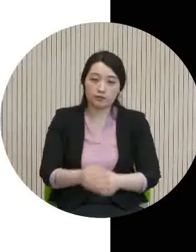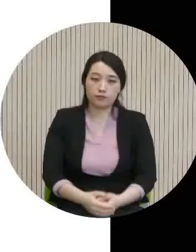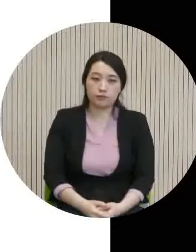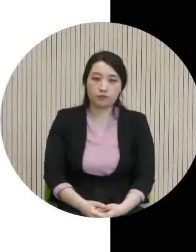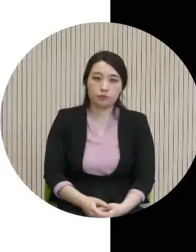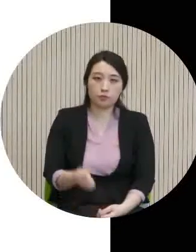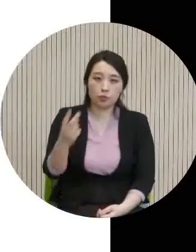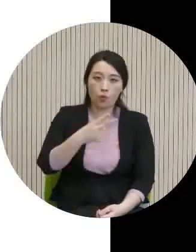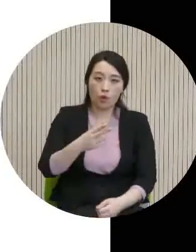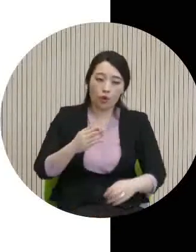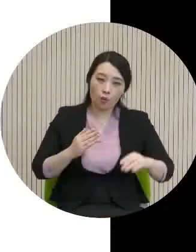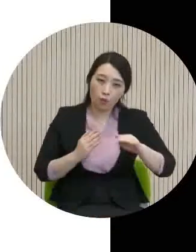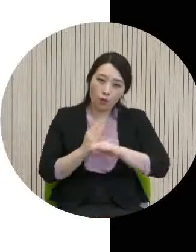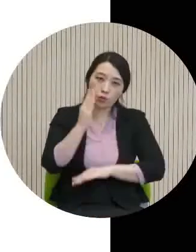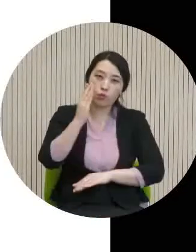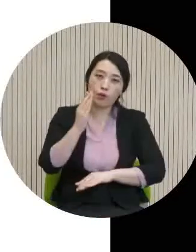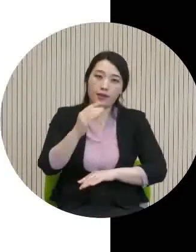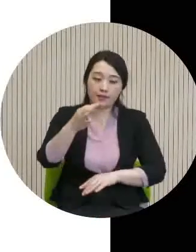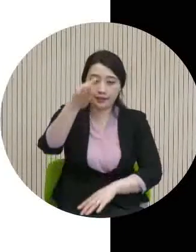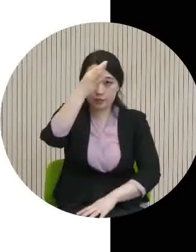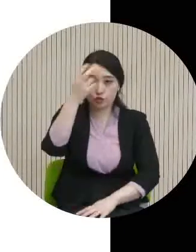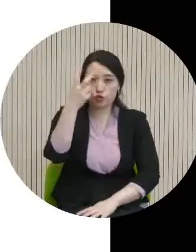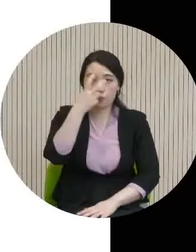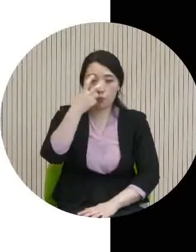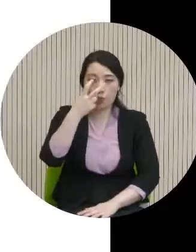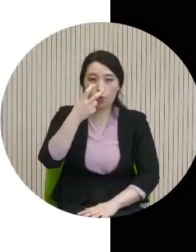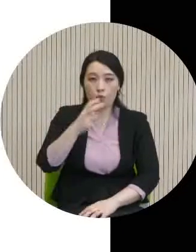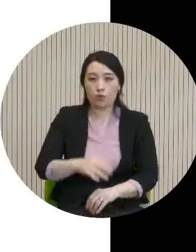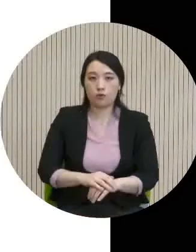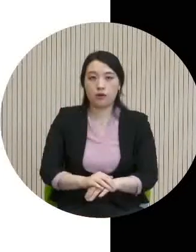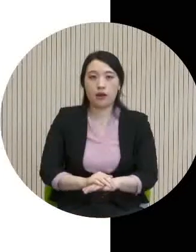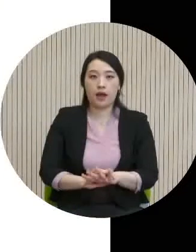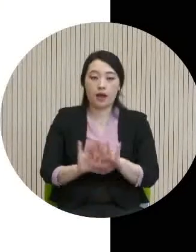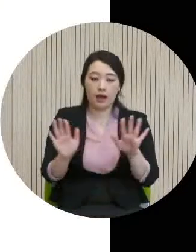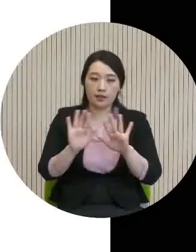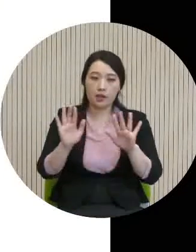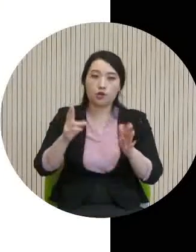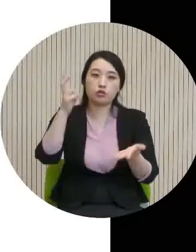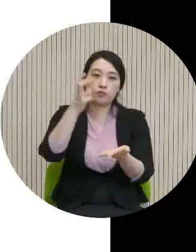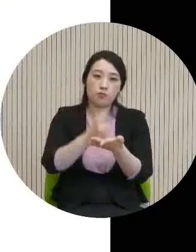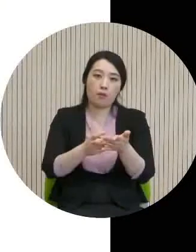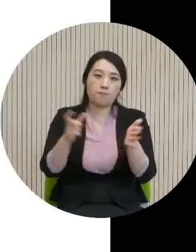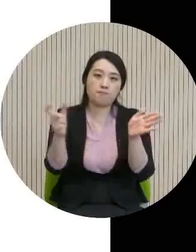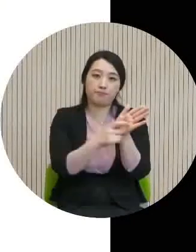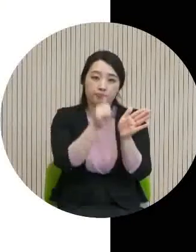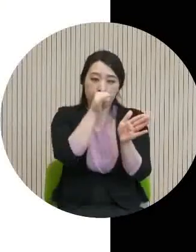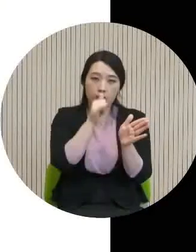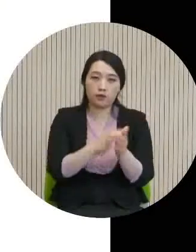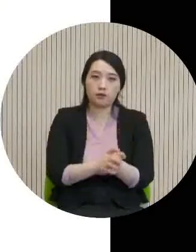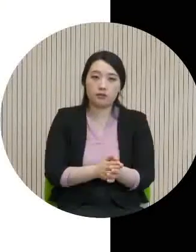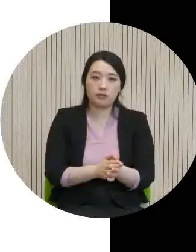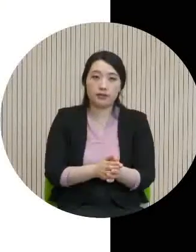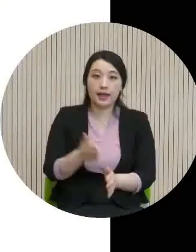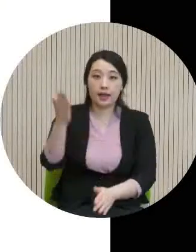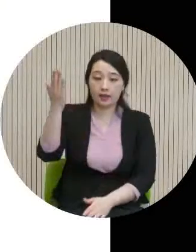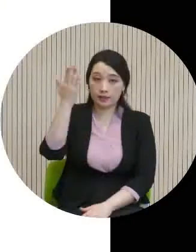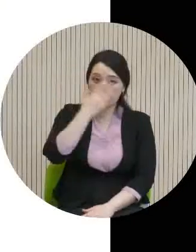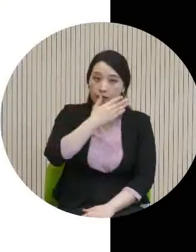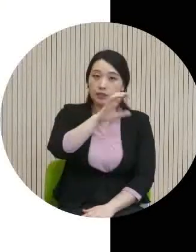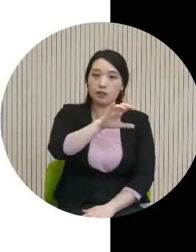measures overlaid over it. So we need a clean copy without any digital